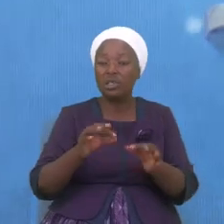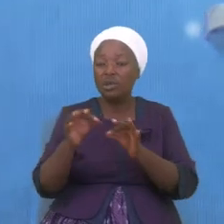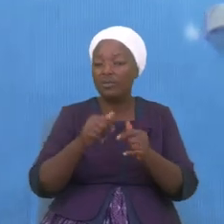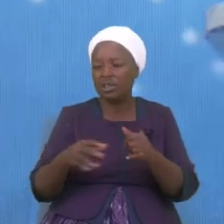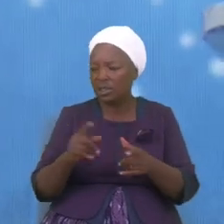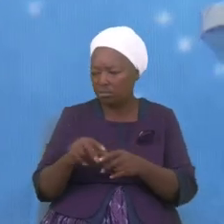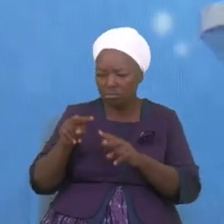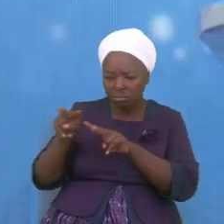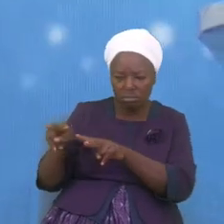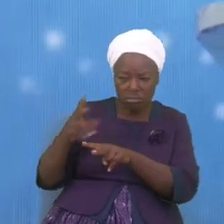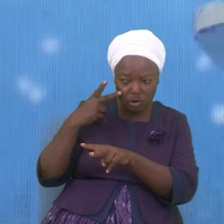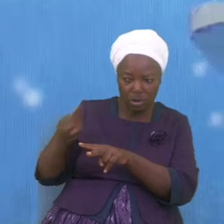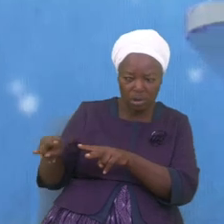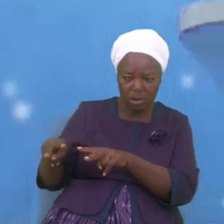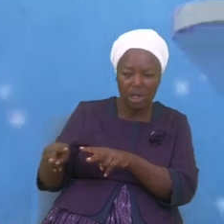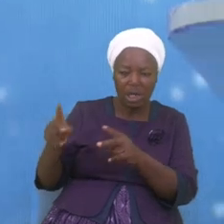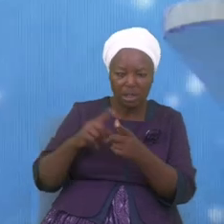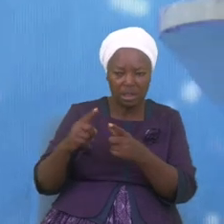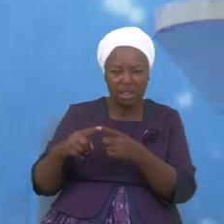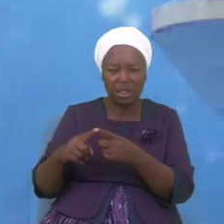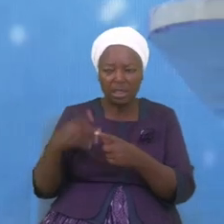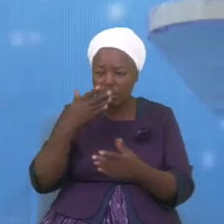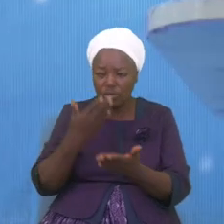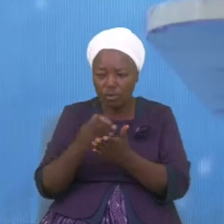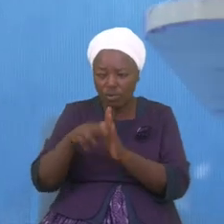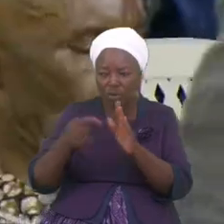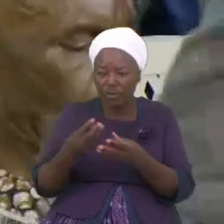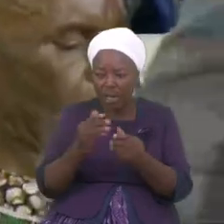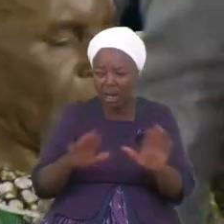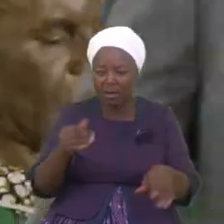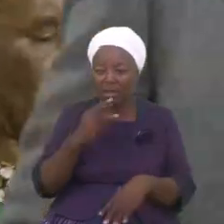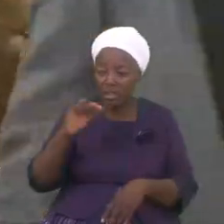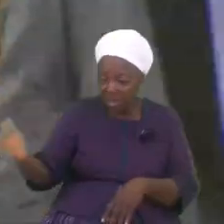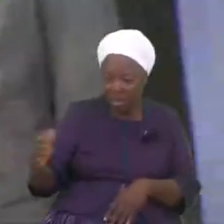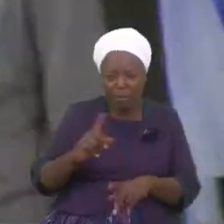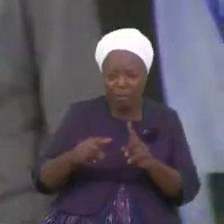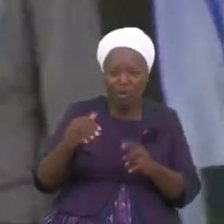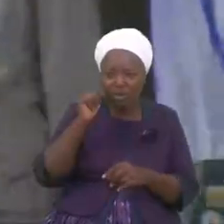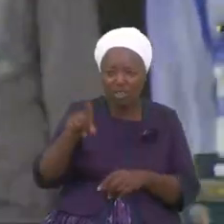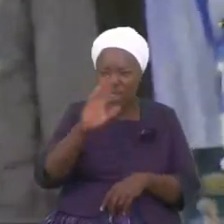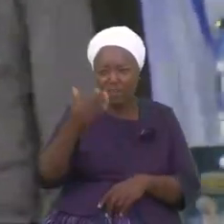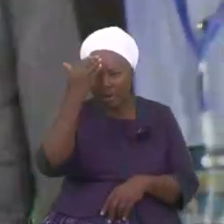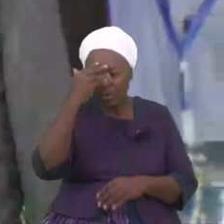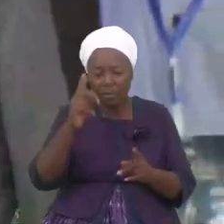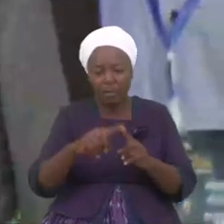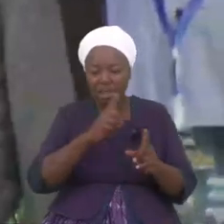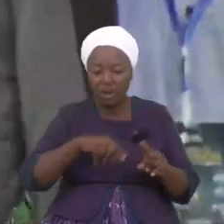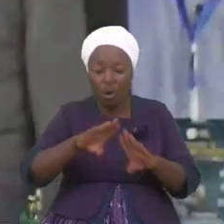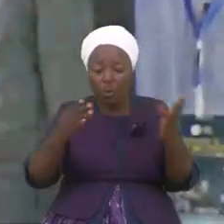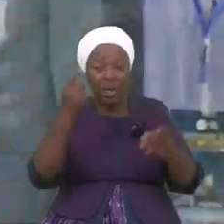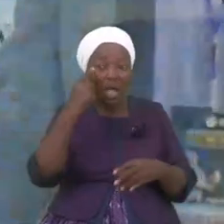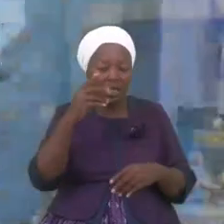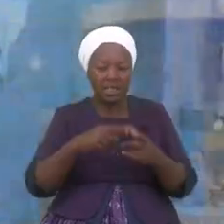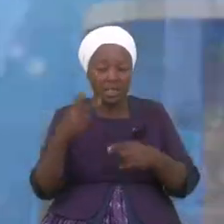near her, the goodness of the land was there, but she didn't know. And then God opened her eyes and she had a well